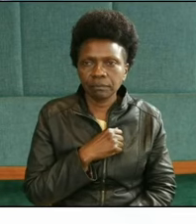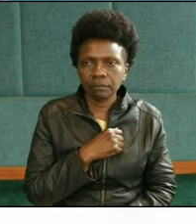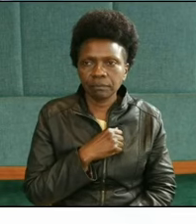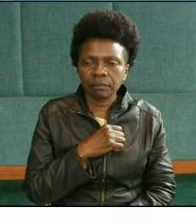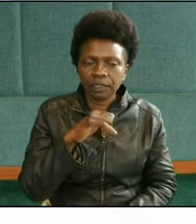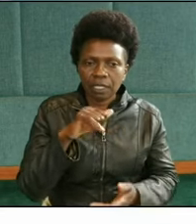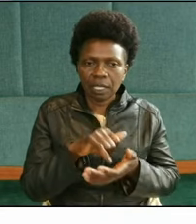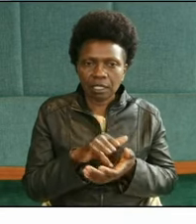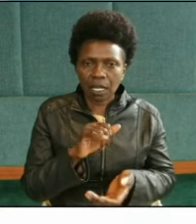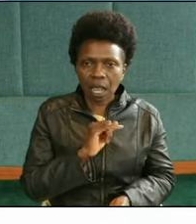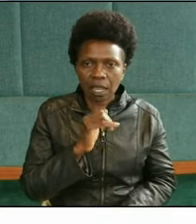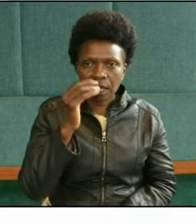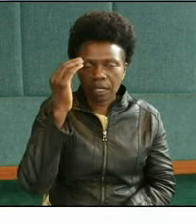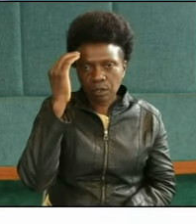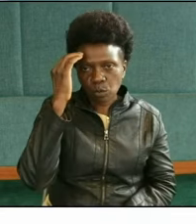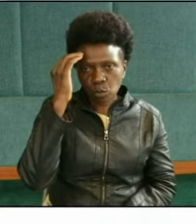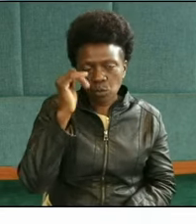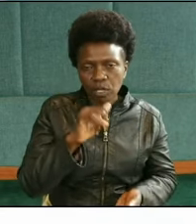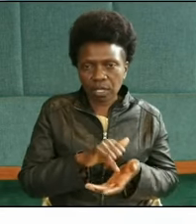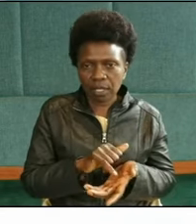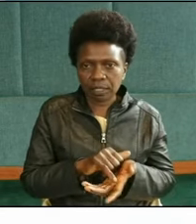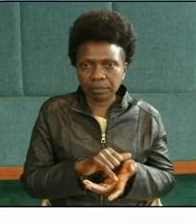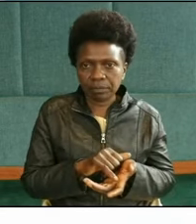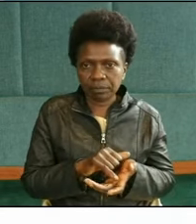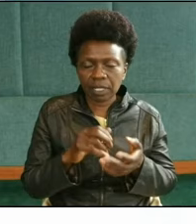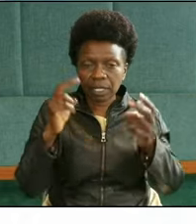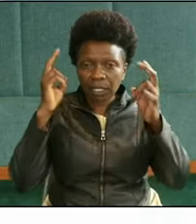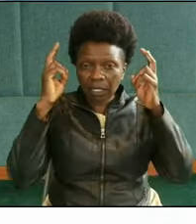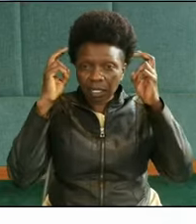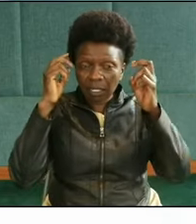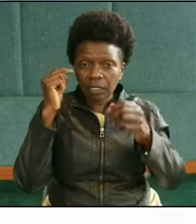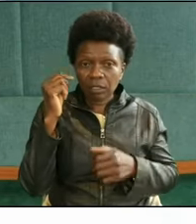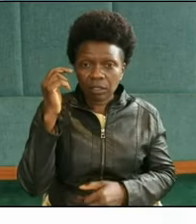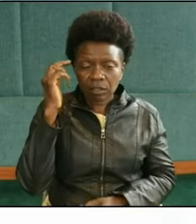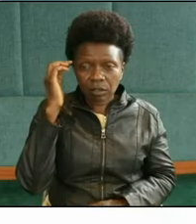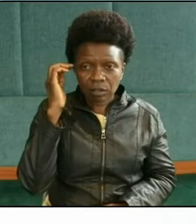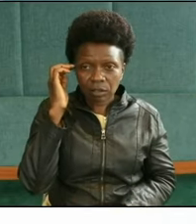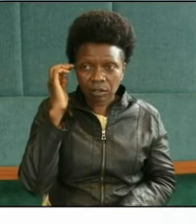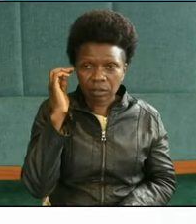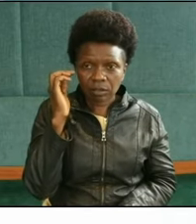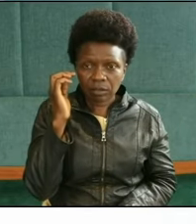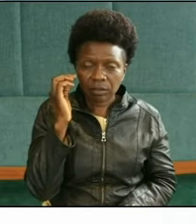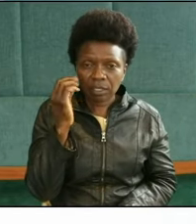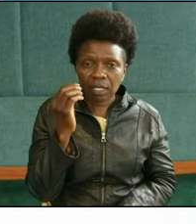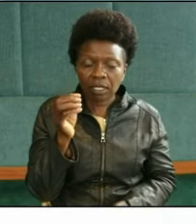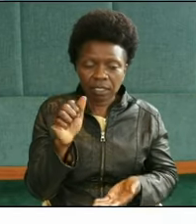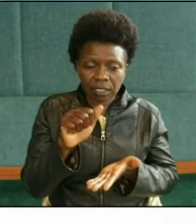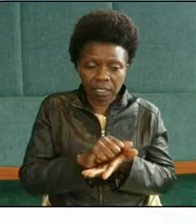That I know that Satan thought he sealed my destiny.